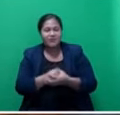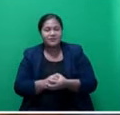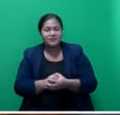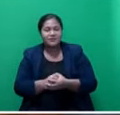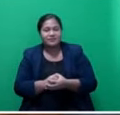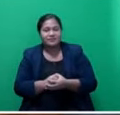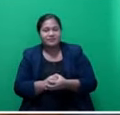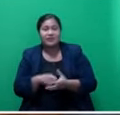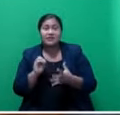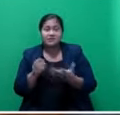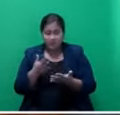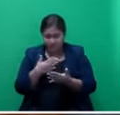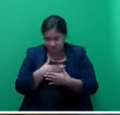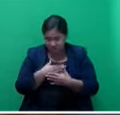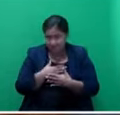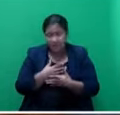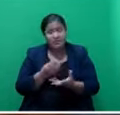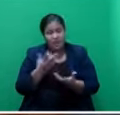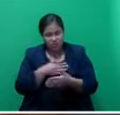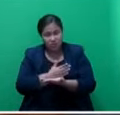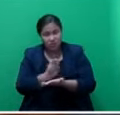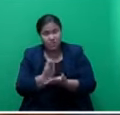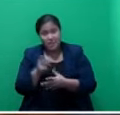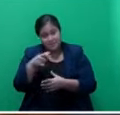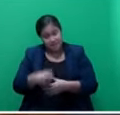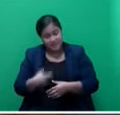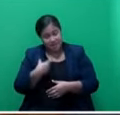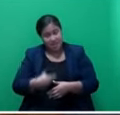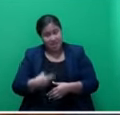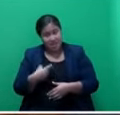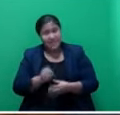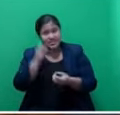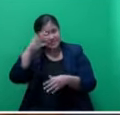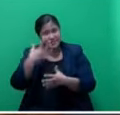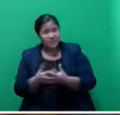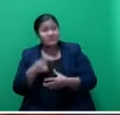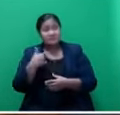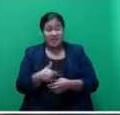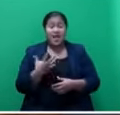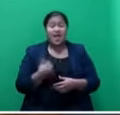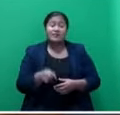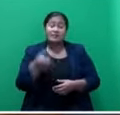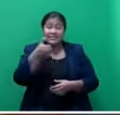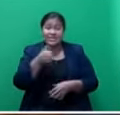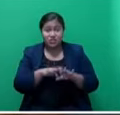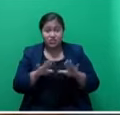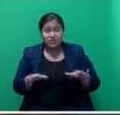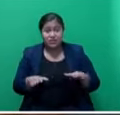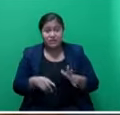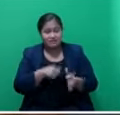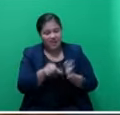but in my effort to try, I will share a personal experience. I have 6 children who vary in age